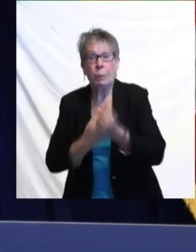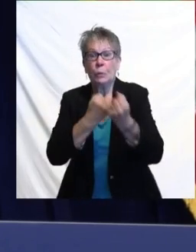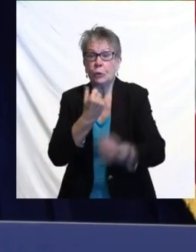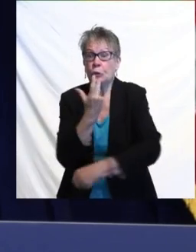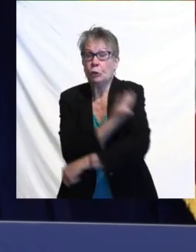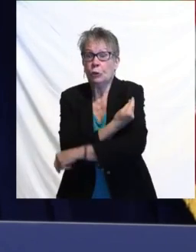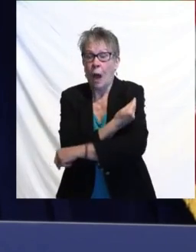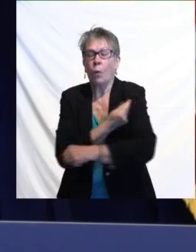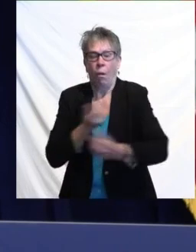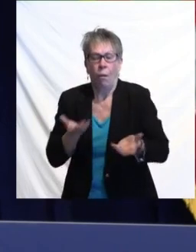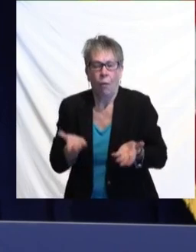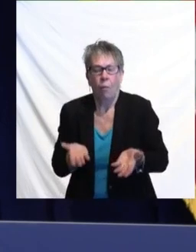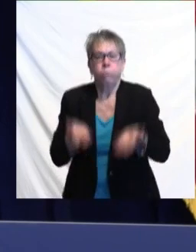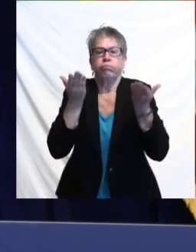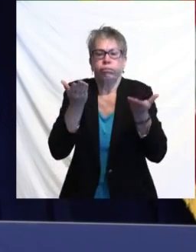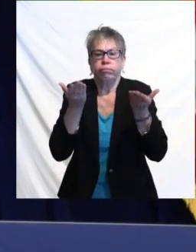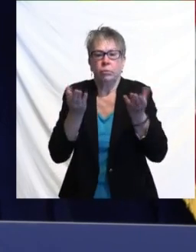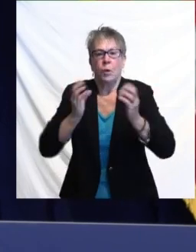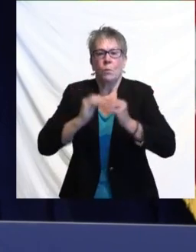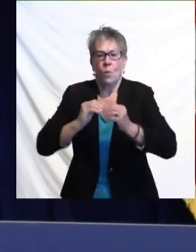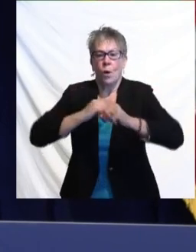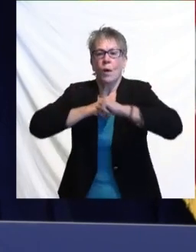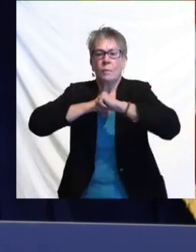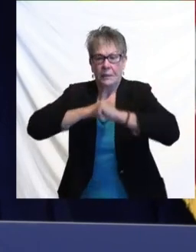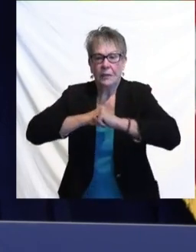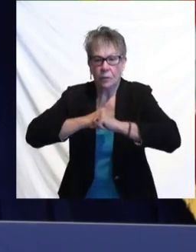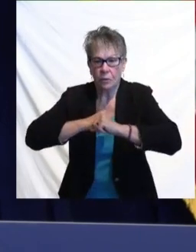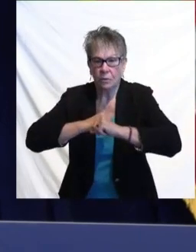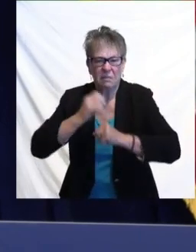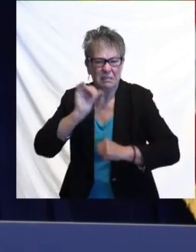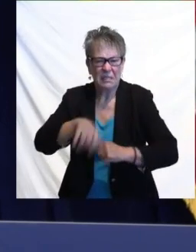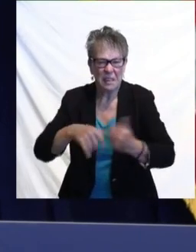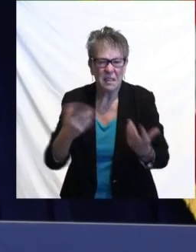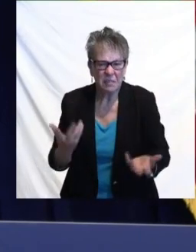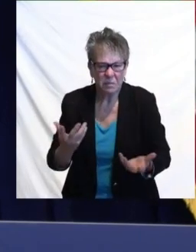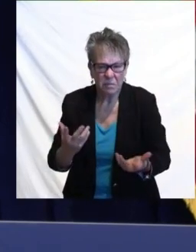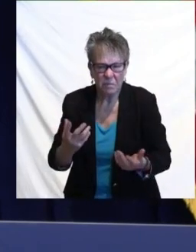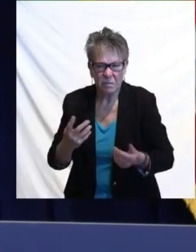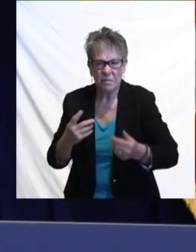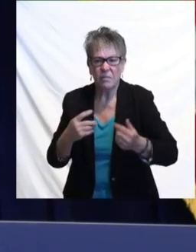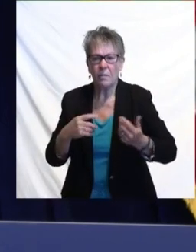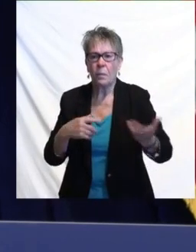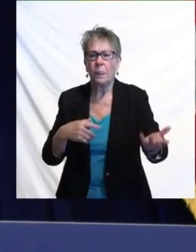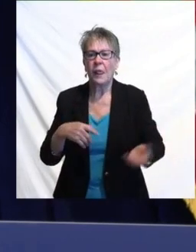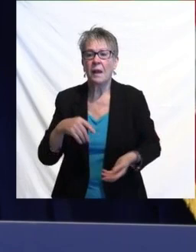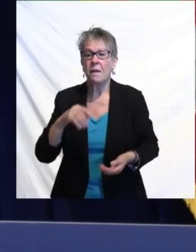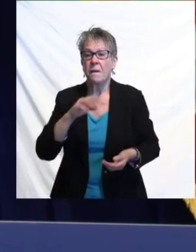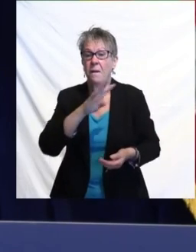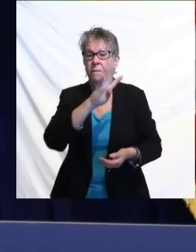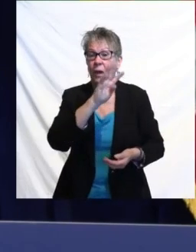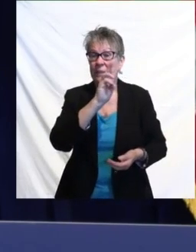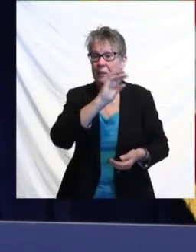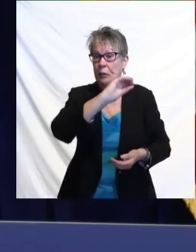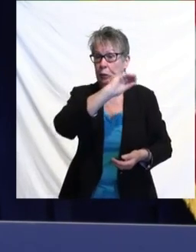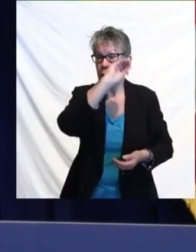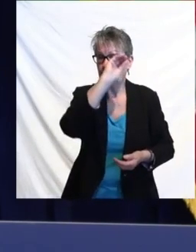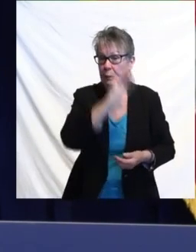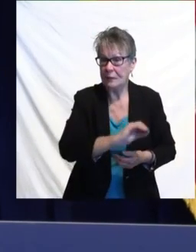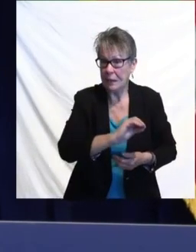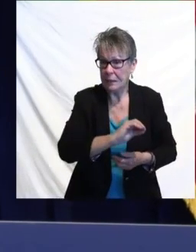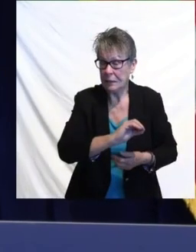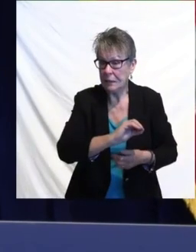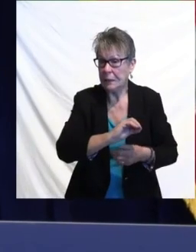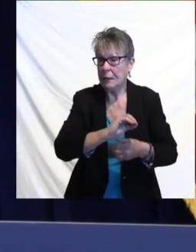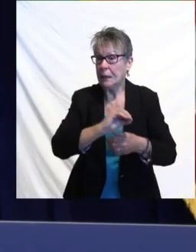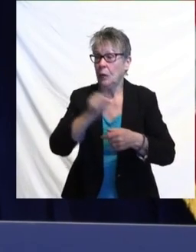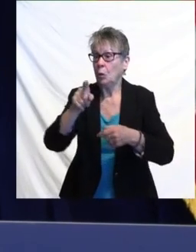of 86.4% in February decreased to 13.1% in October.